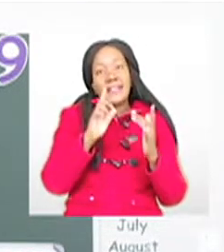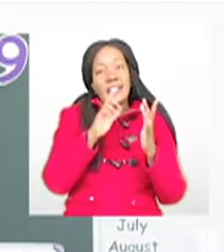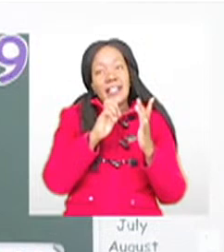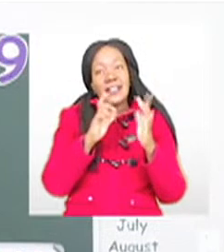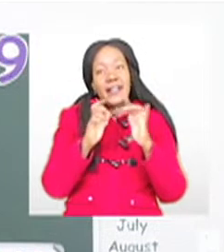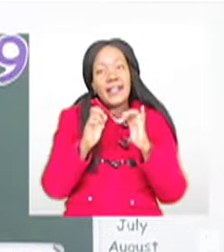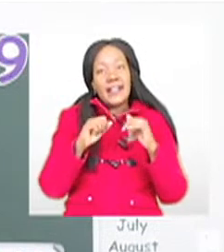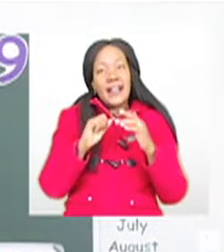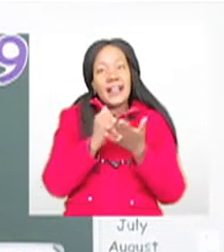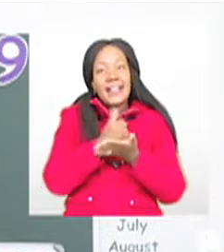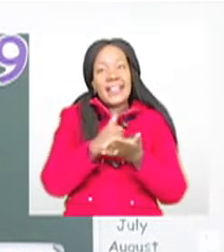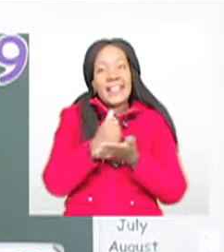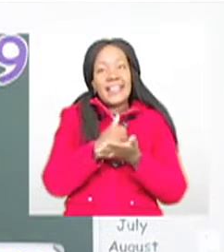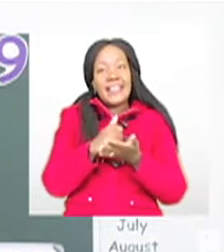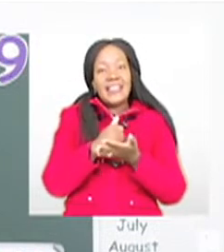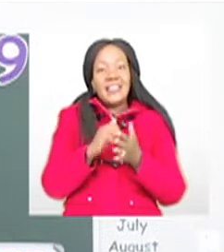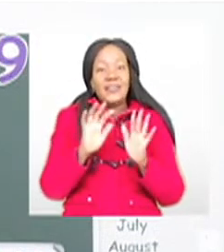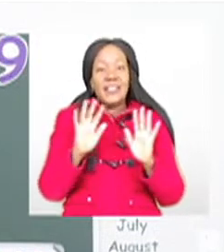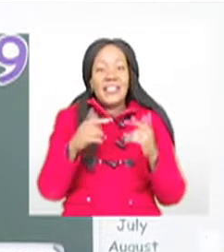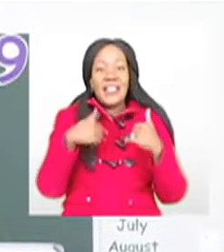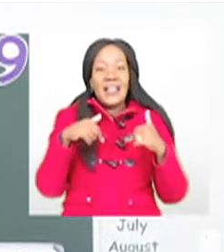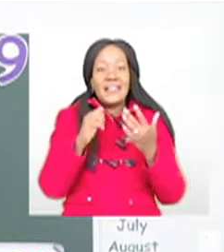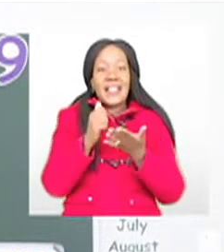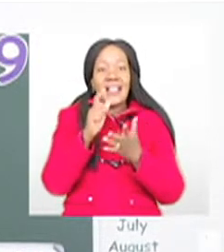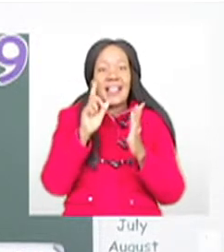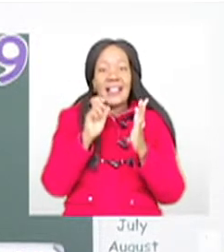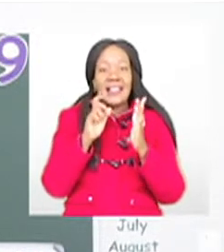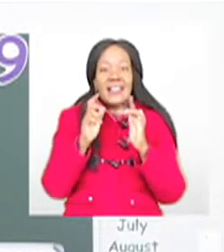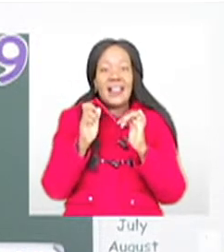hands and mine are clean. We have